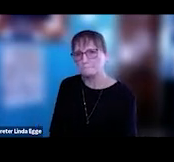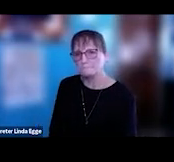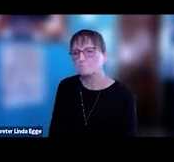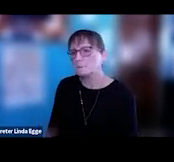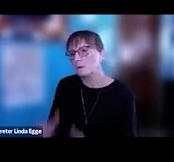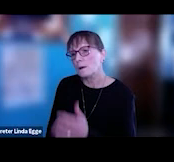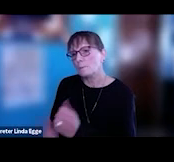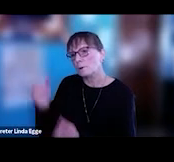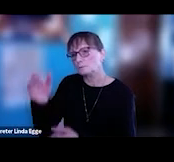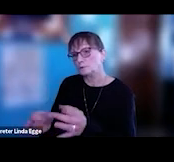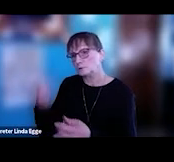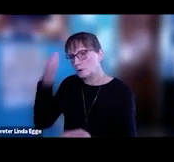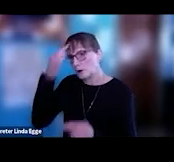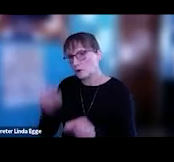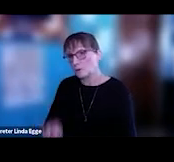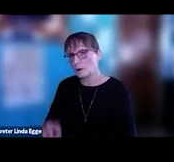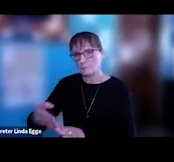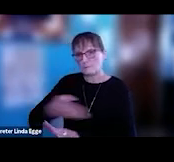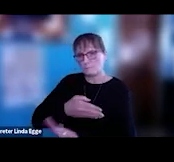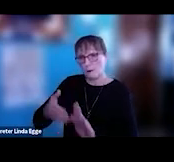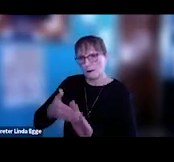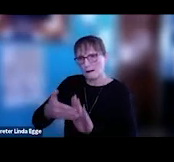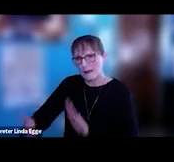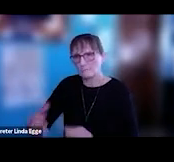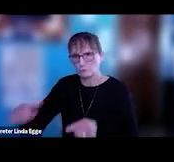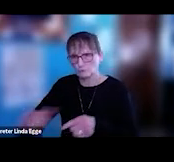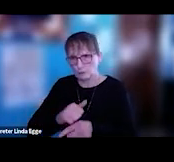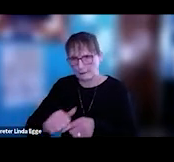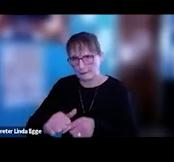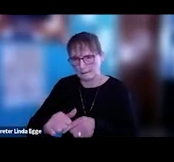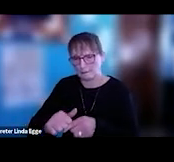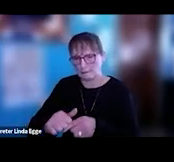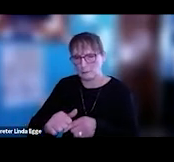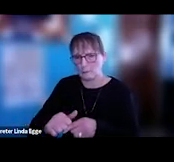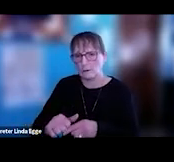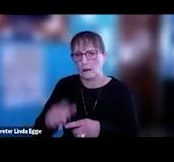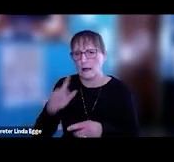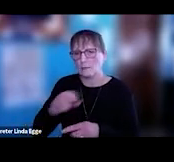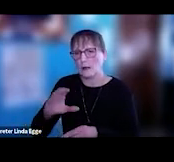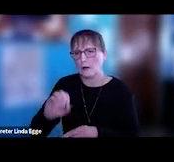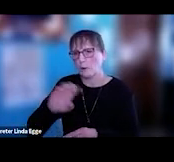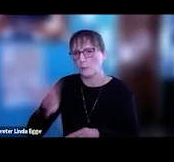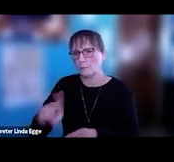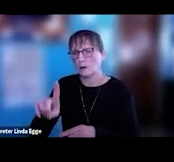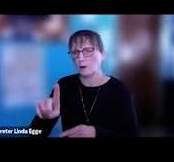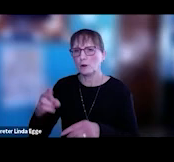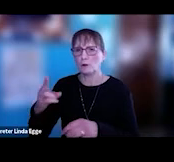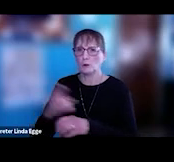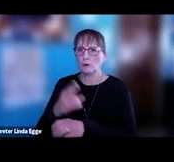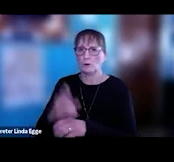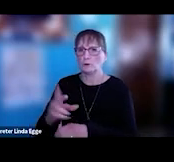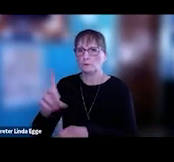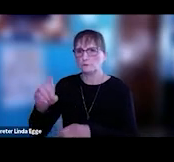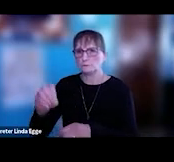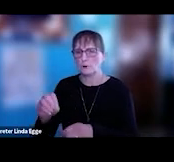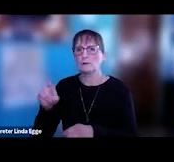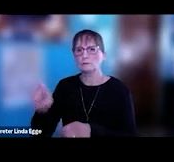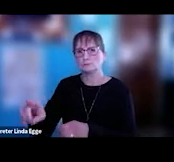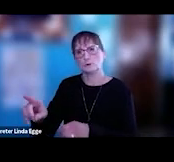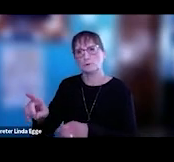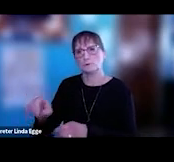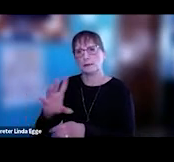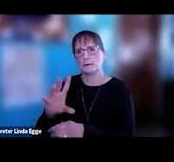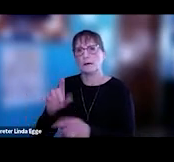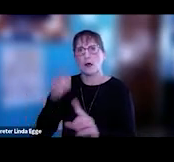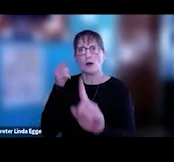Most judges agreed before and after the training that opioid use disorder should be a goal of the justice system,